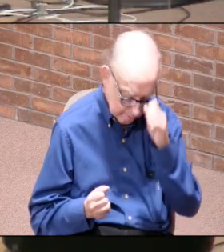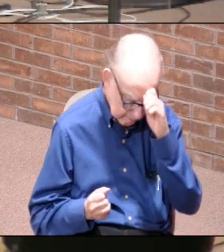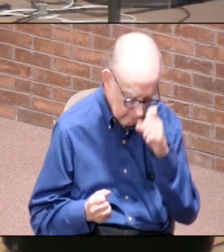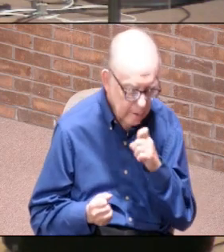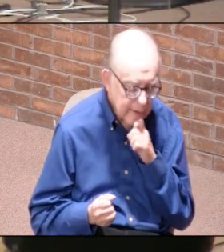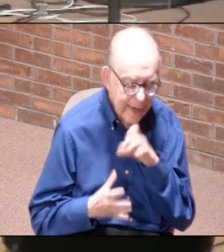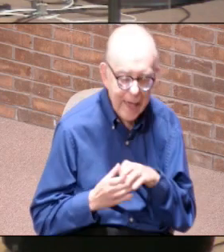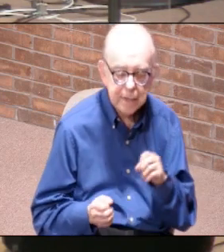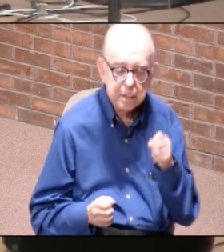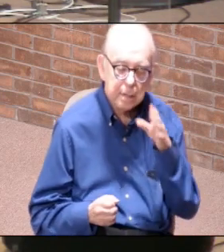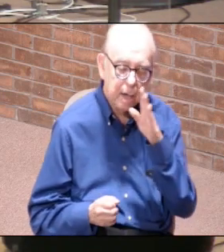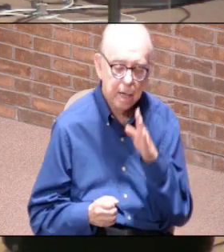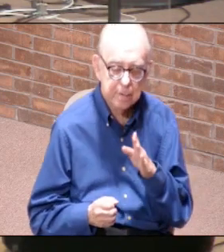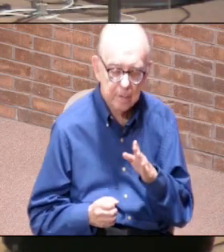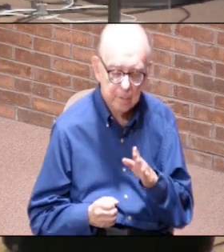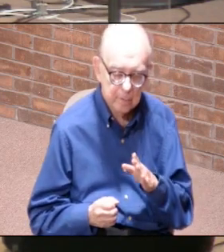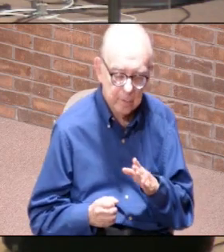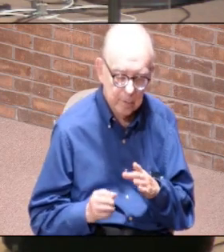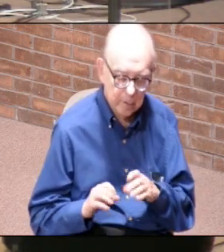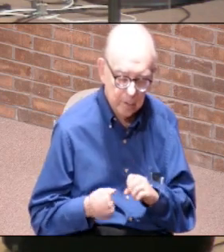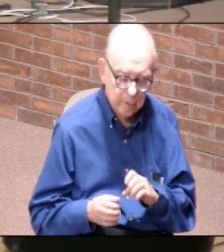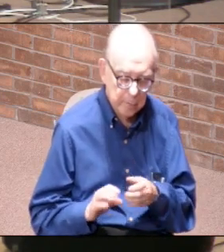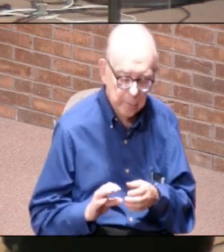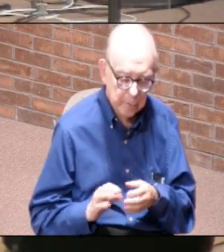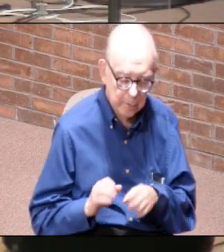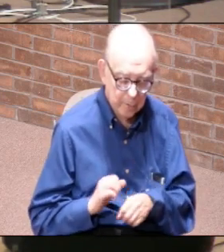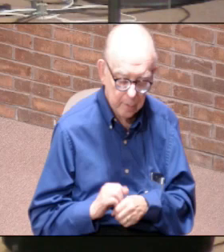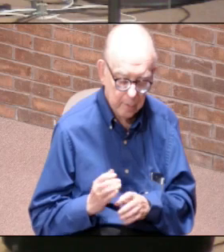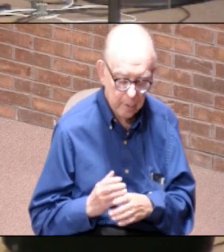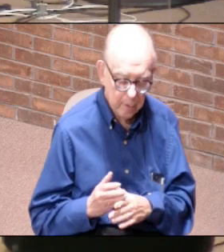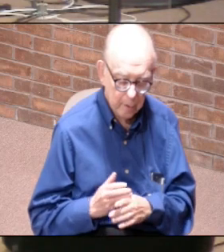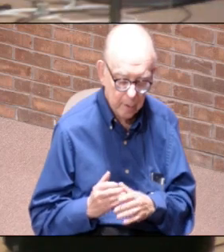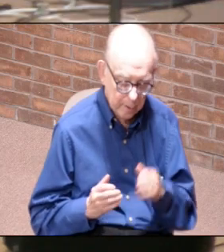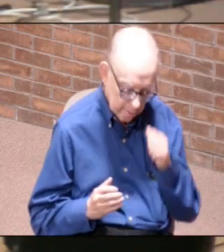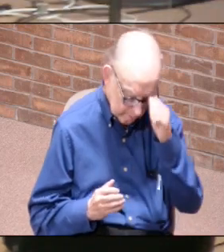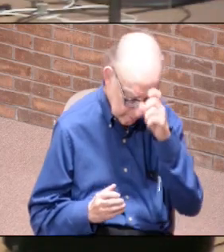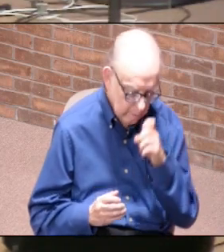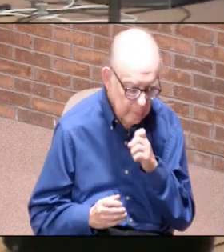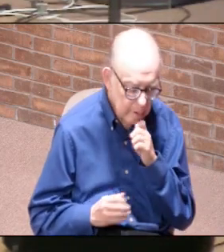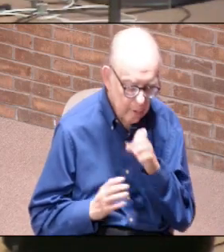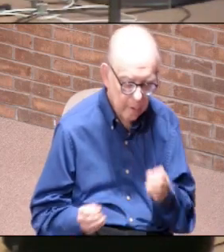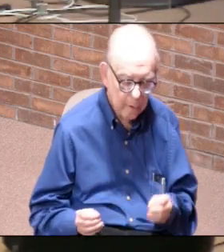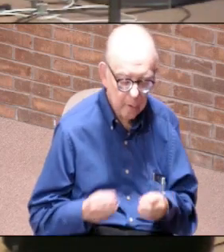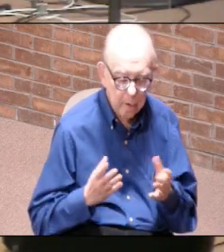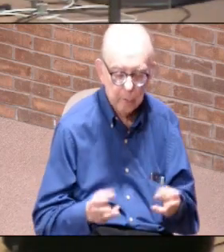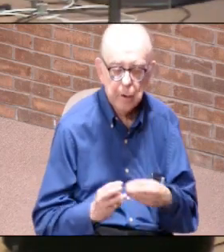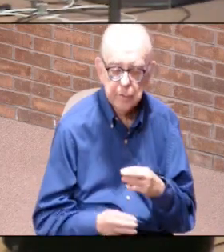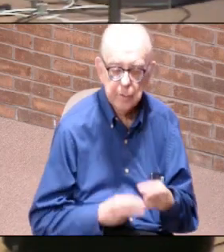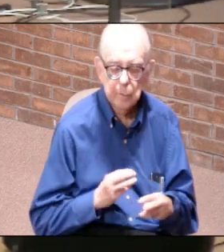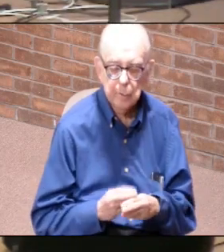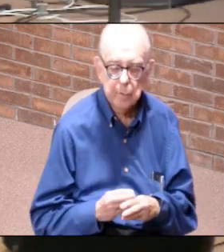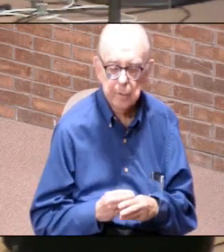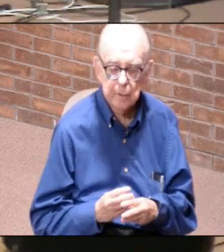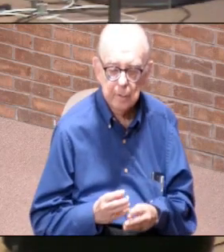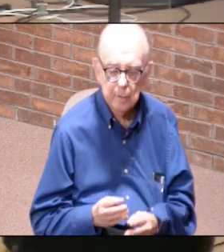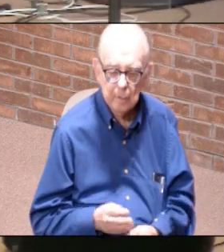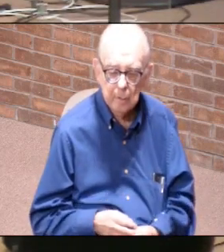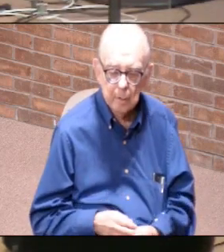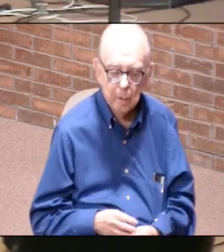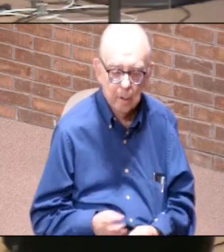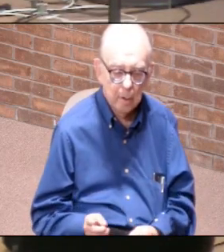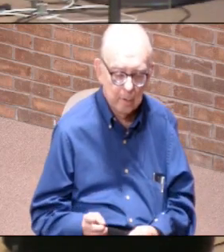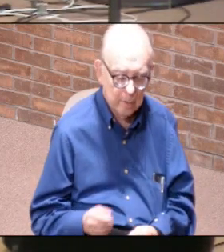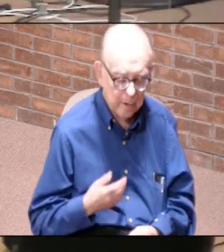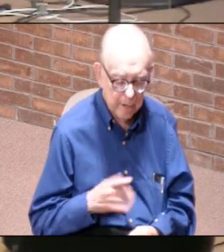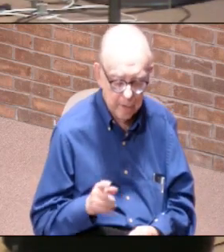Eve and God. It broke the bond between Adam and Eve and the rest of the world.